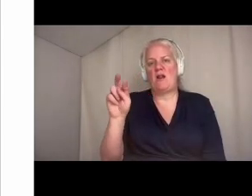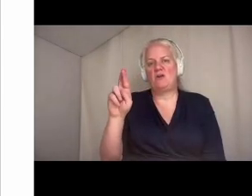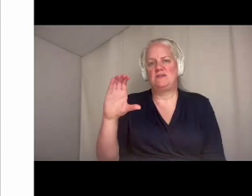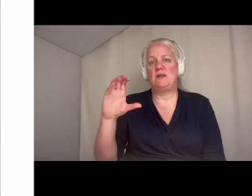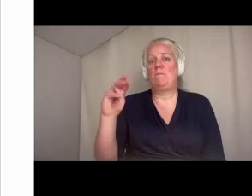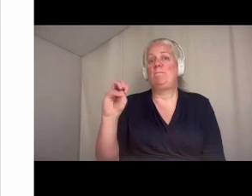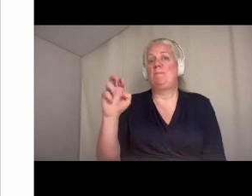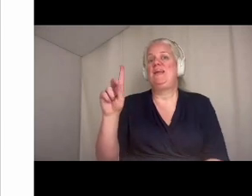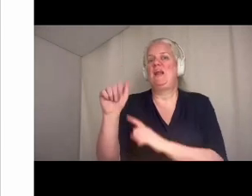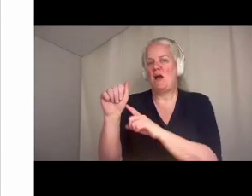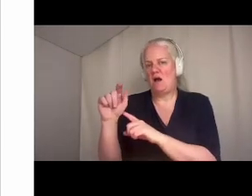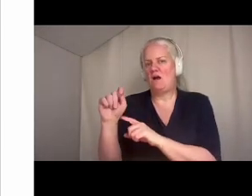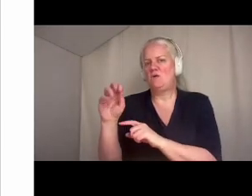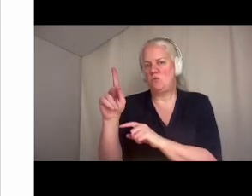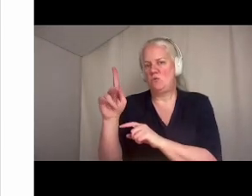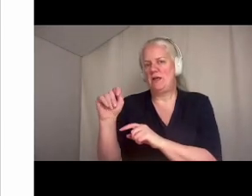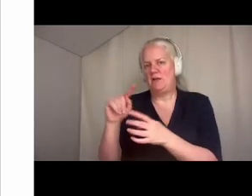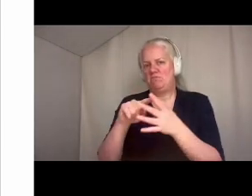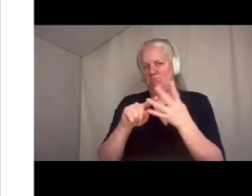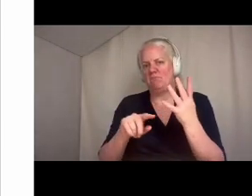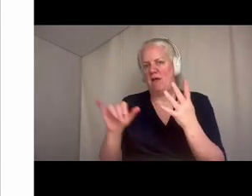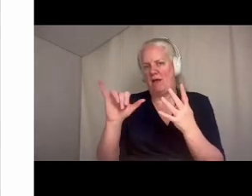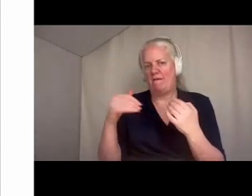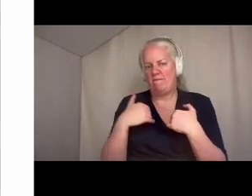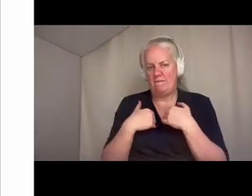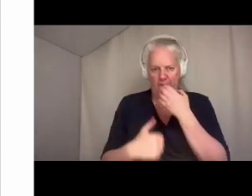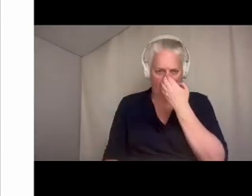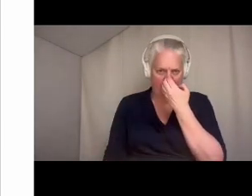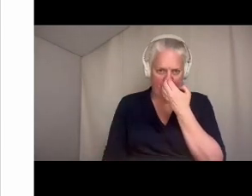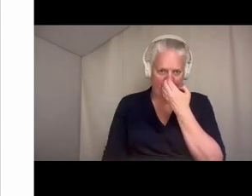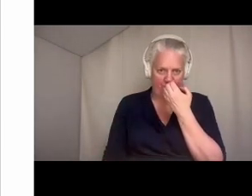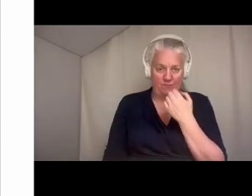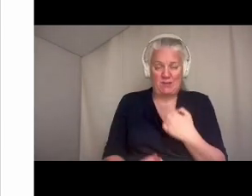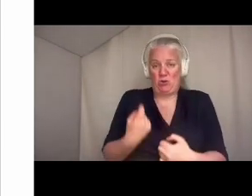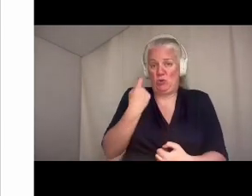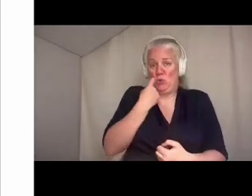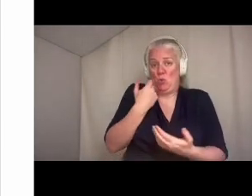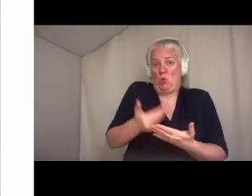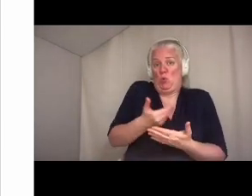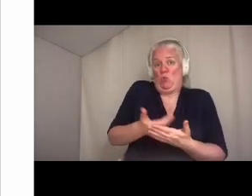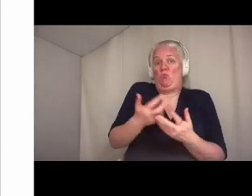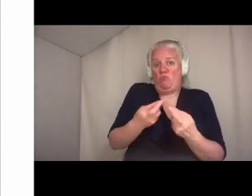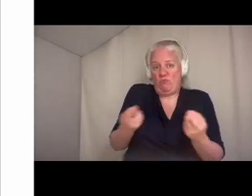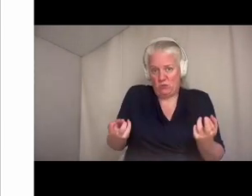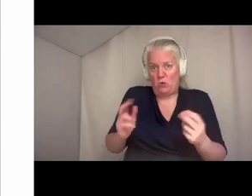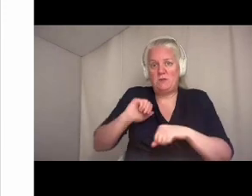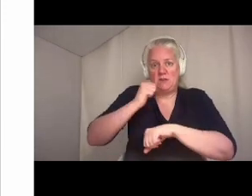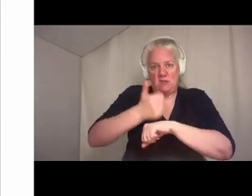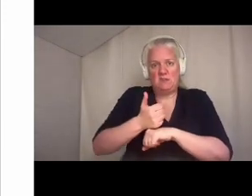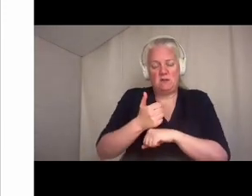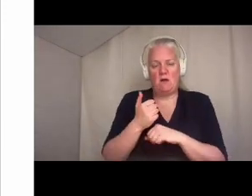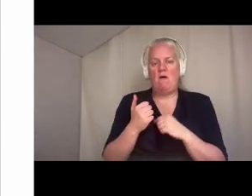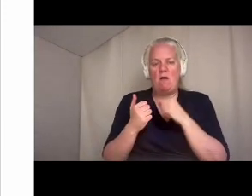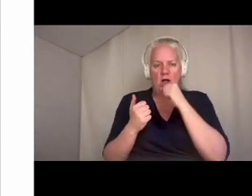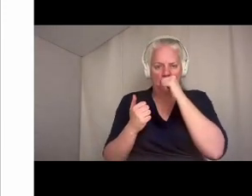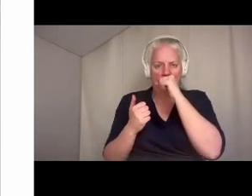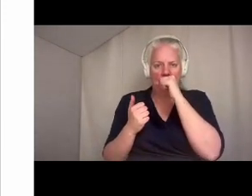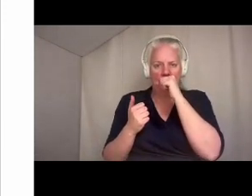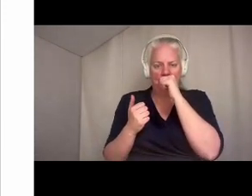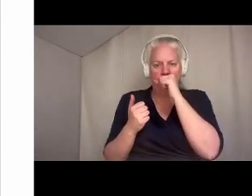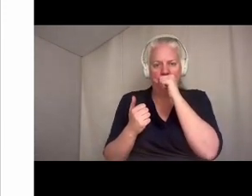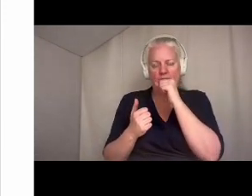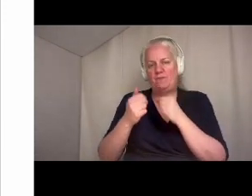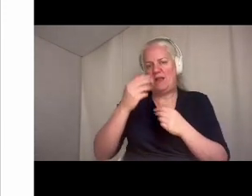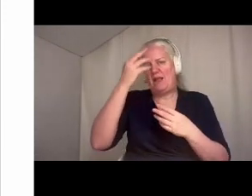new resources that we have. In the past month or so, we have created an informational flyer